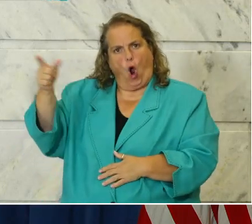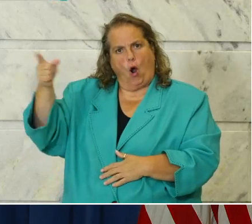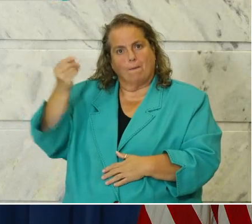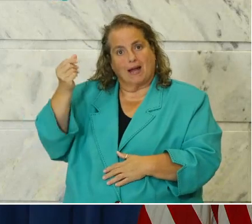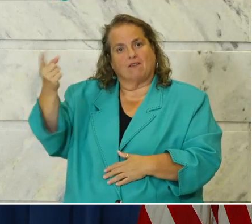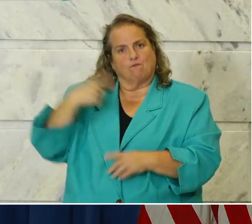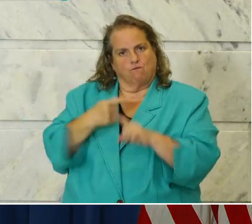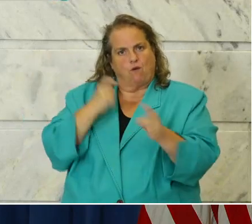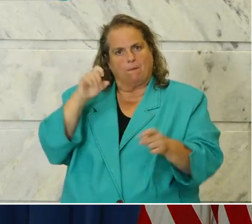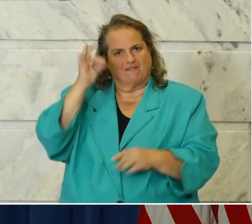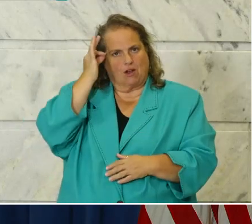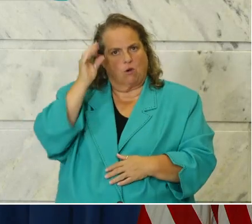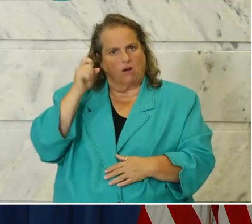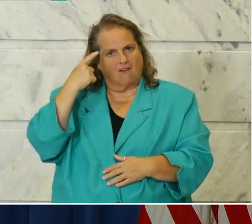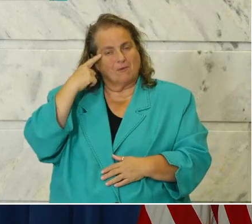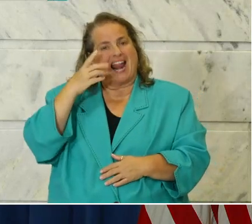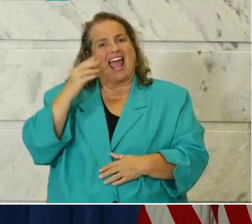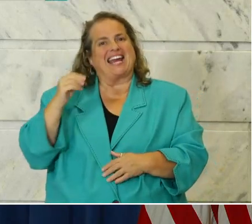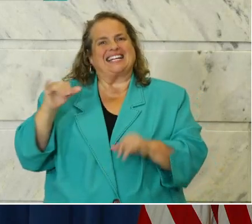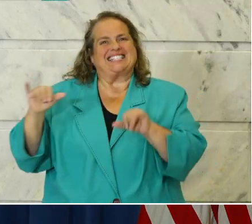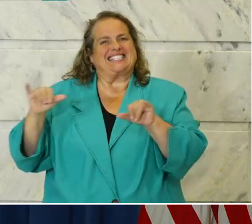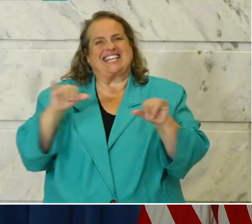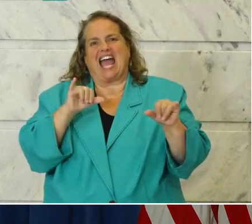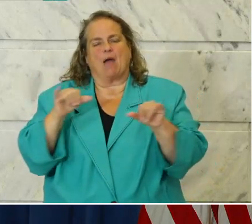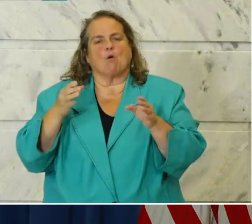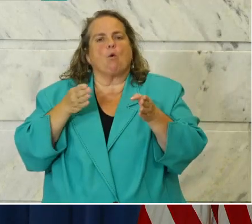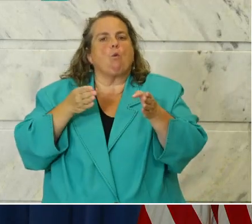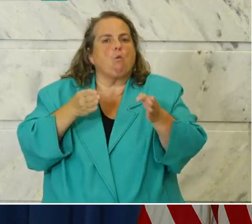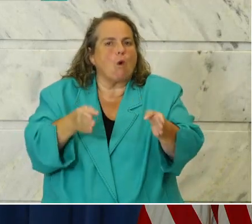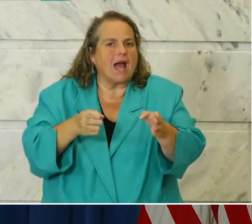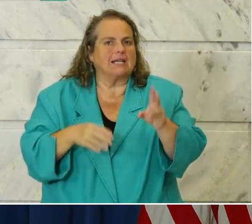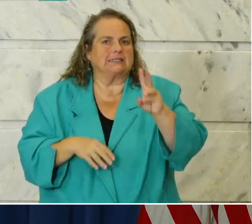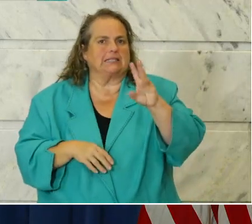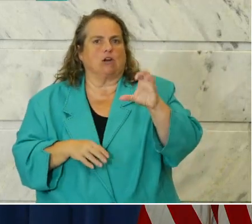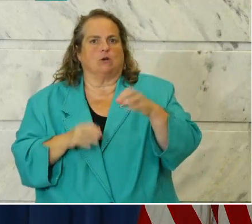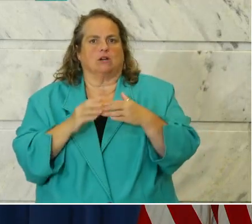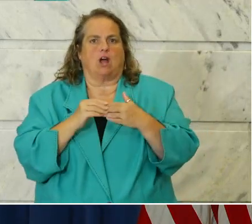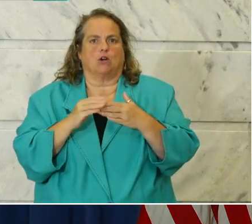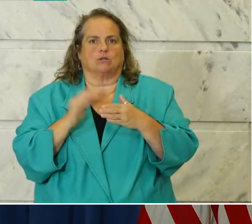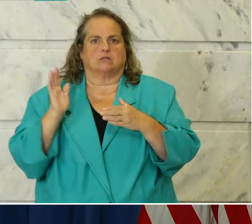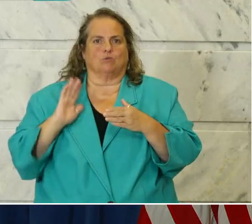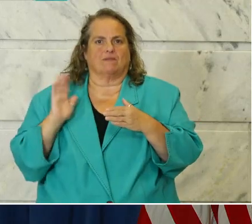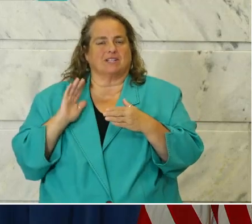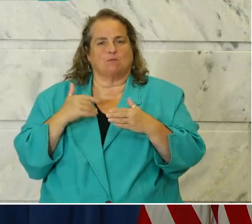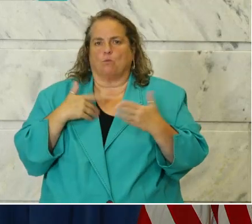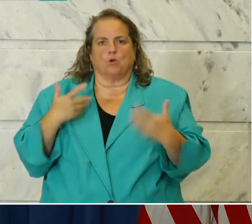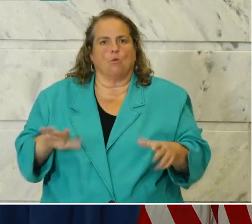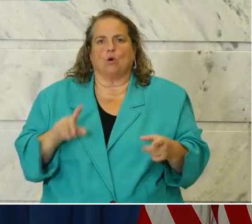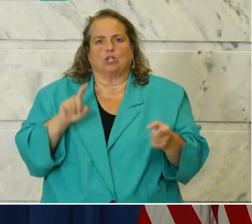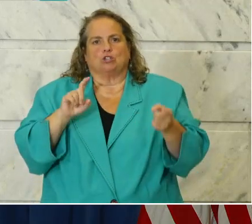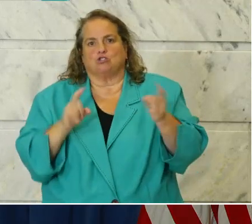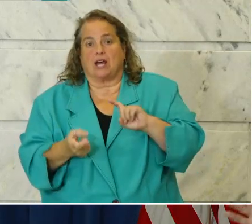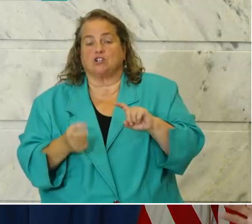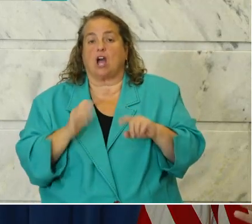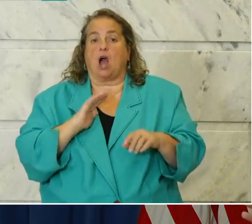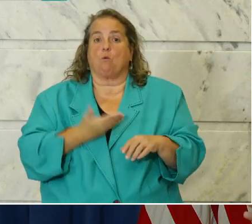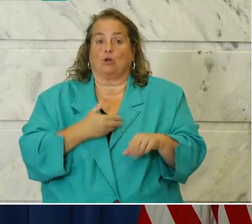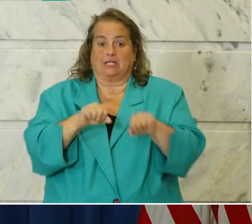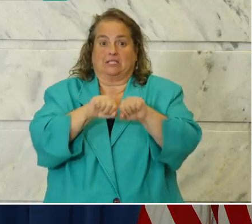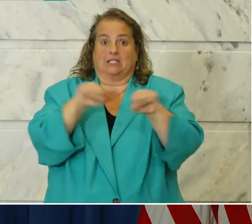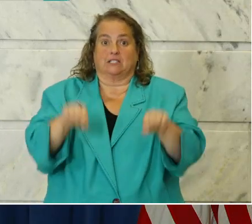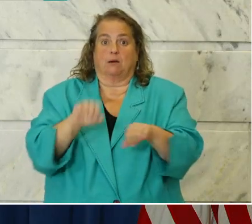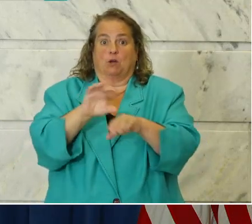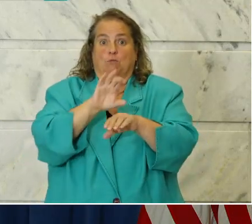to be in the same form that the $600 is currently coming from. Because if we have to change that system of administration, it's going to keep